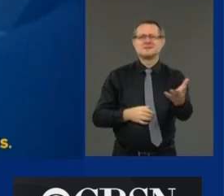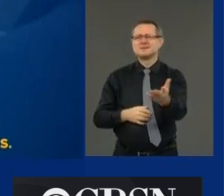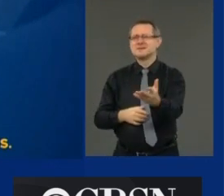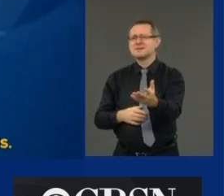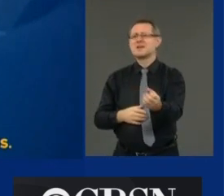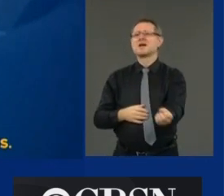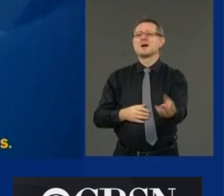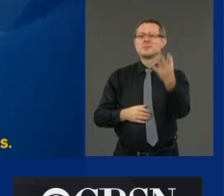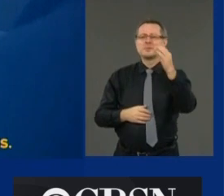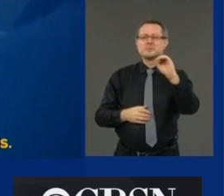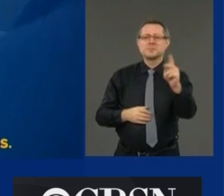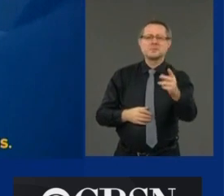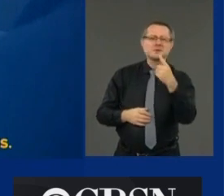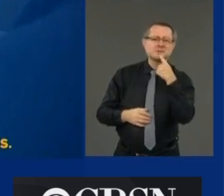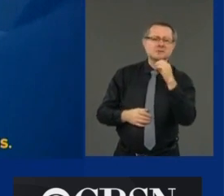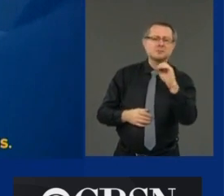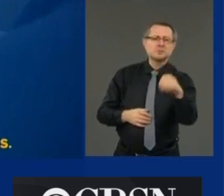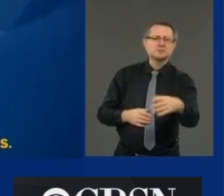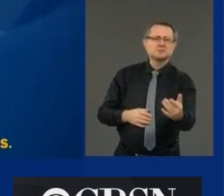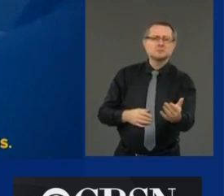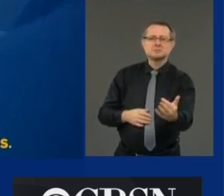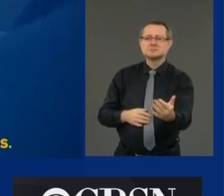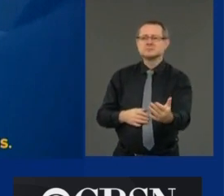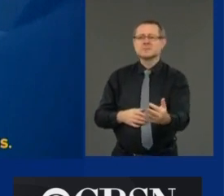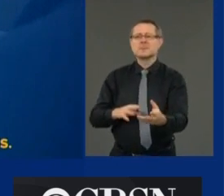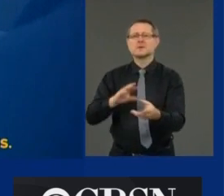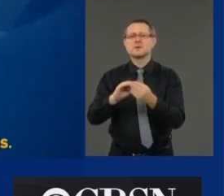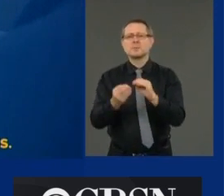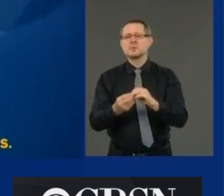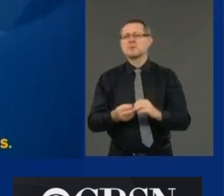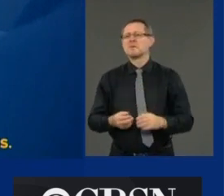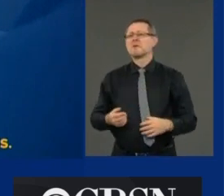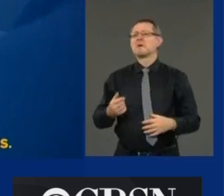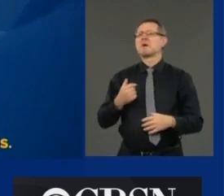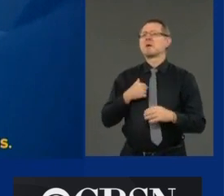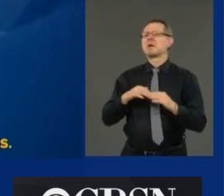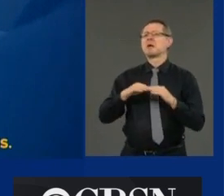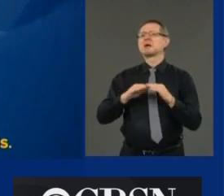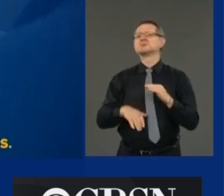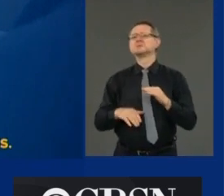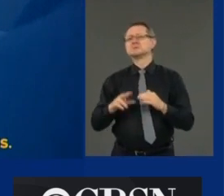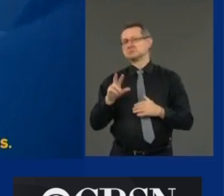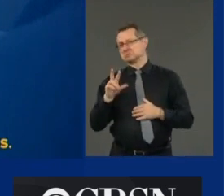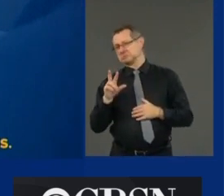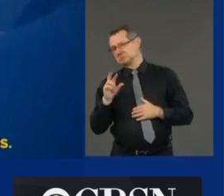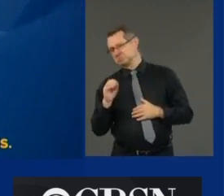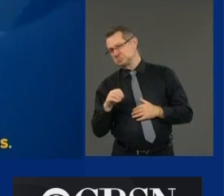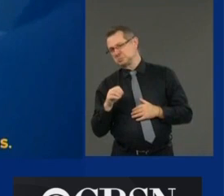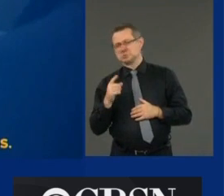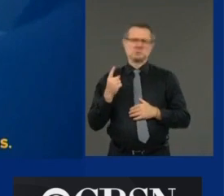people? What's your number? I'd go lower than 3. I'd say 2 or 1. 2 or 1?